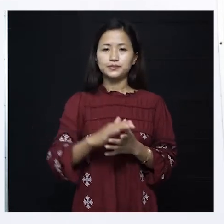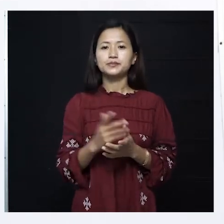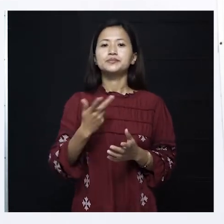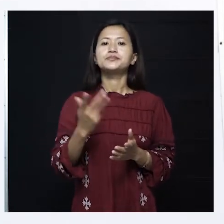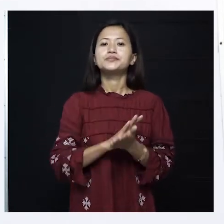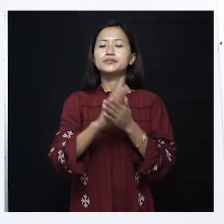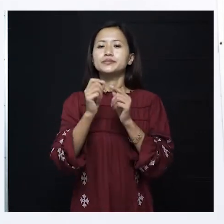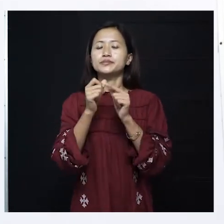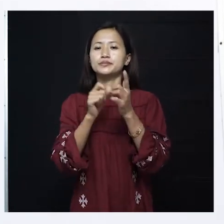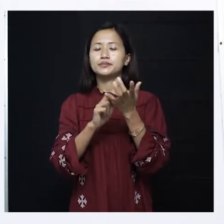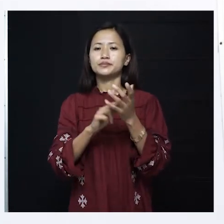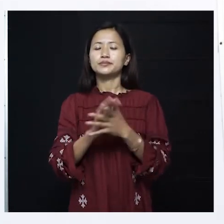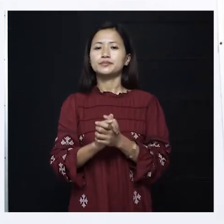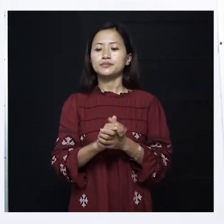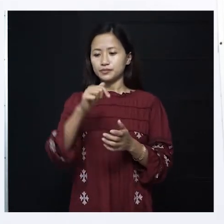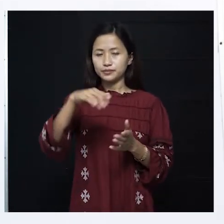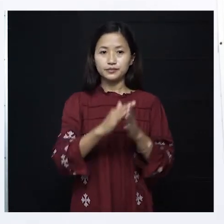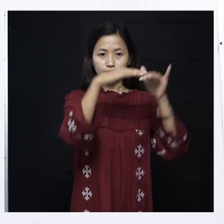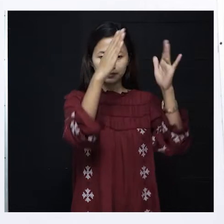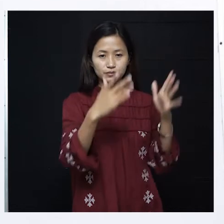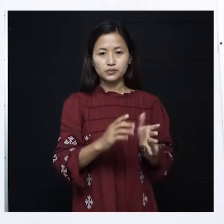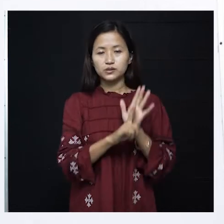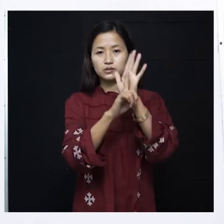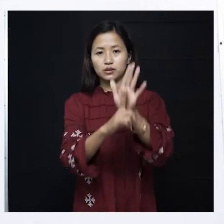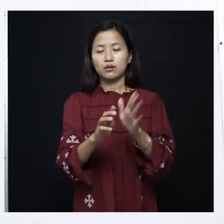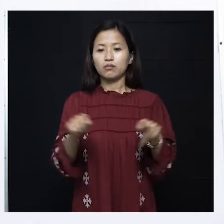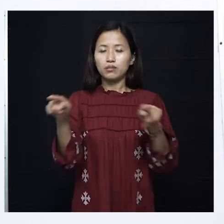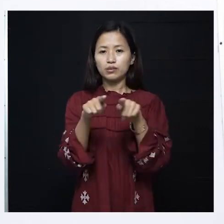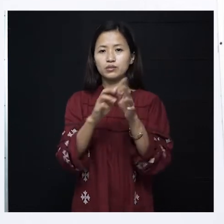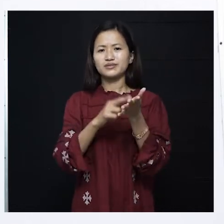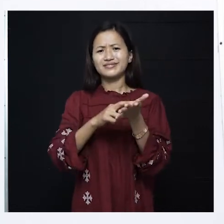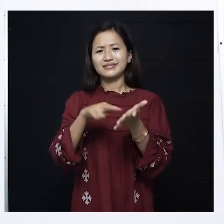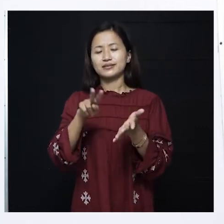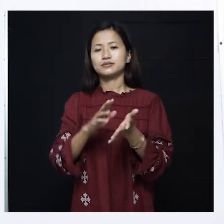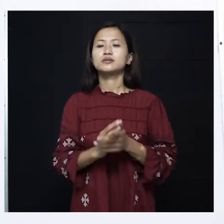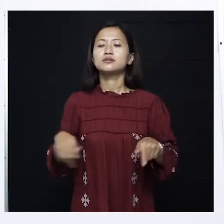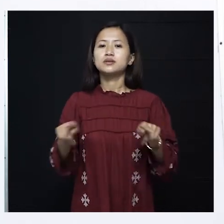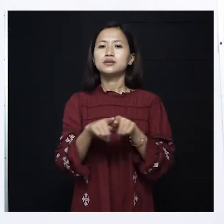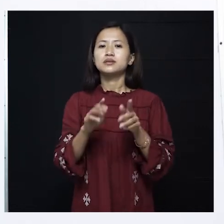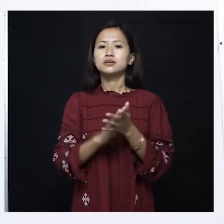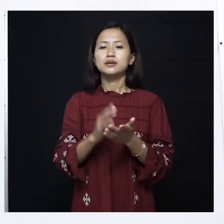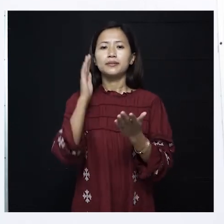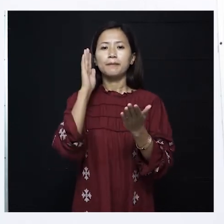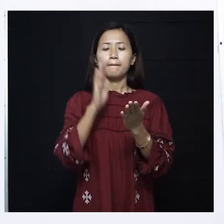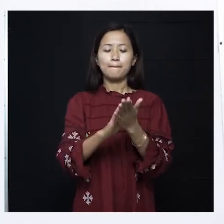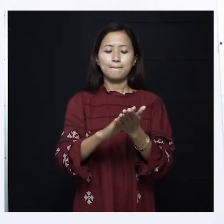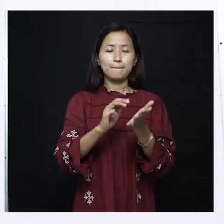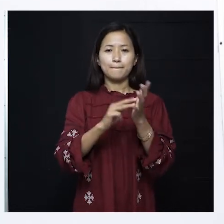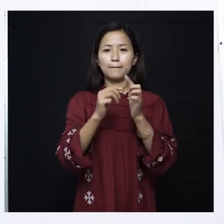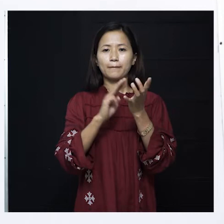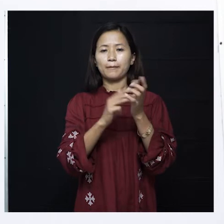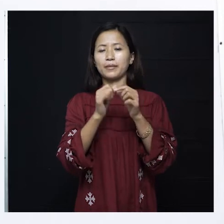will happen is, this map, it shows both natural and man-made